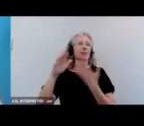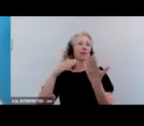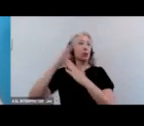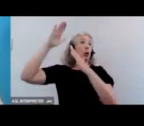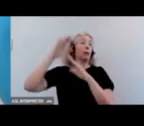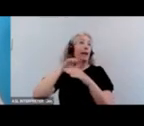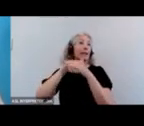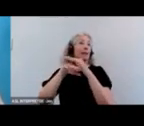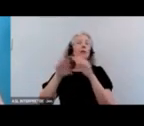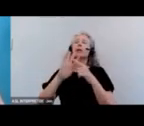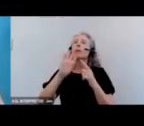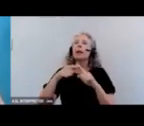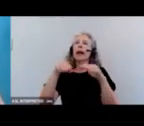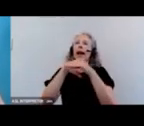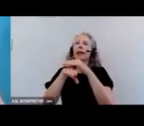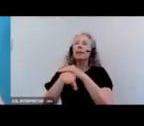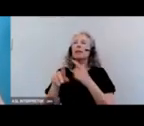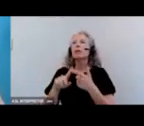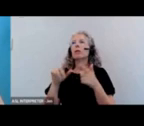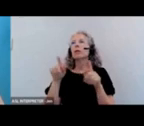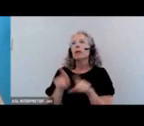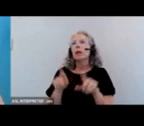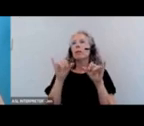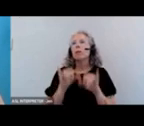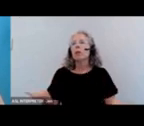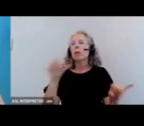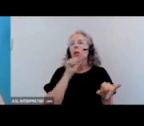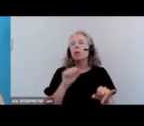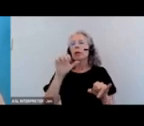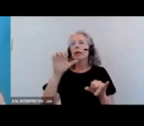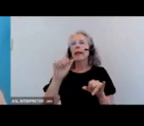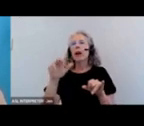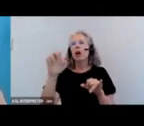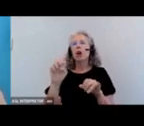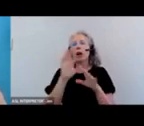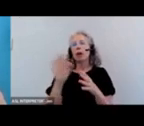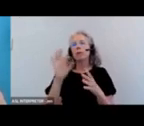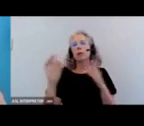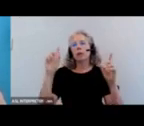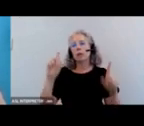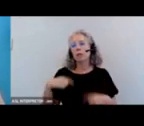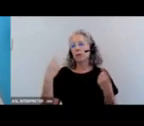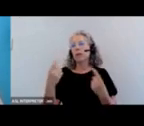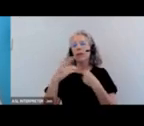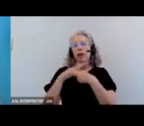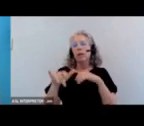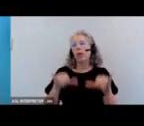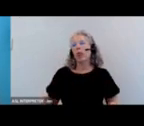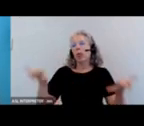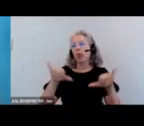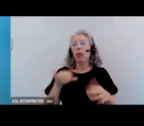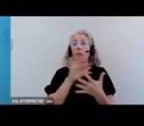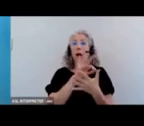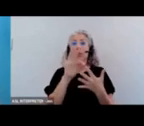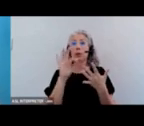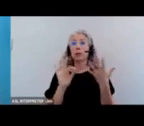talking about access to the same old care options that was always have been available. And those